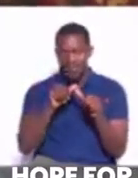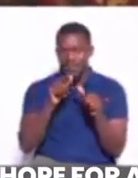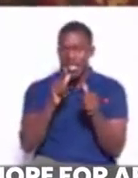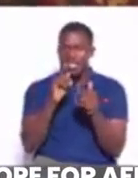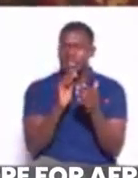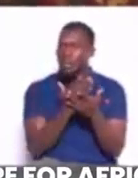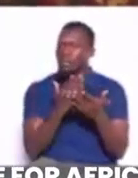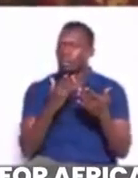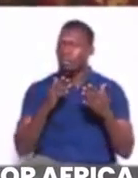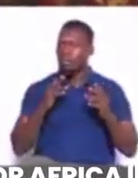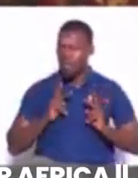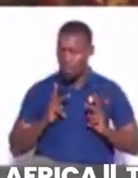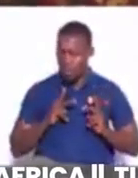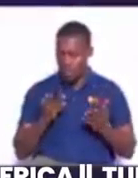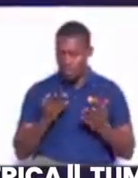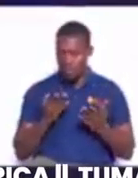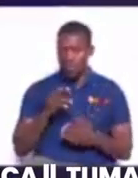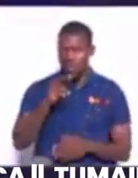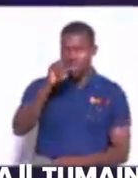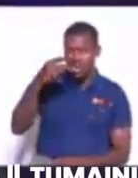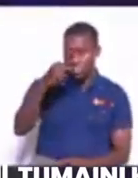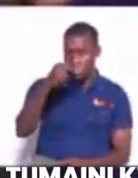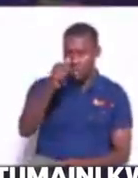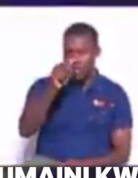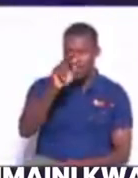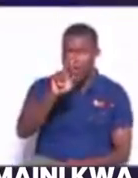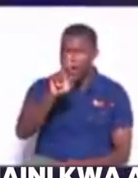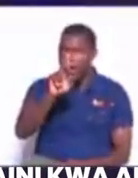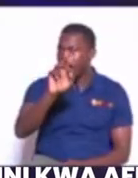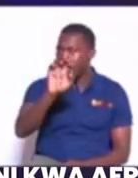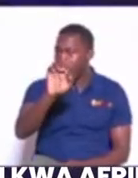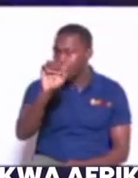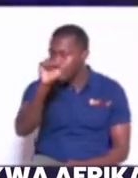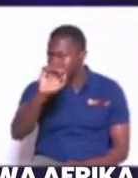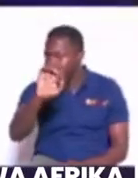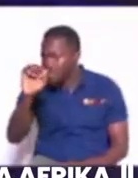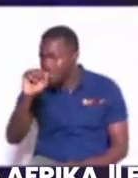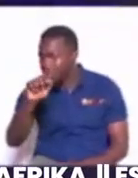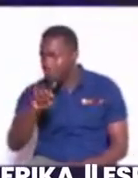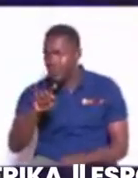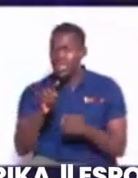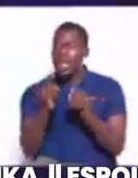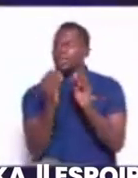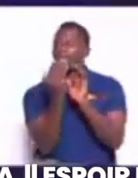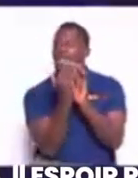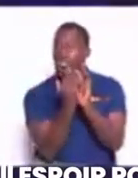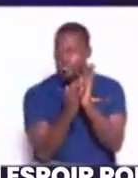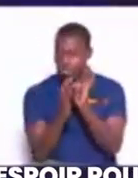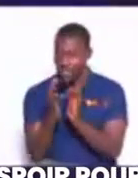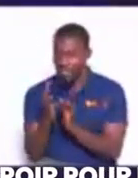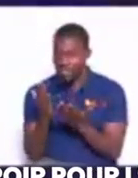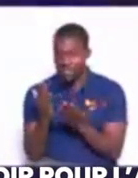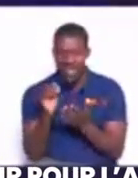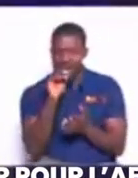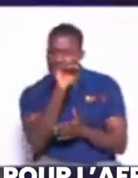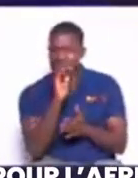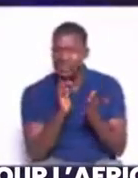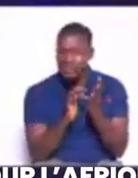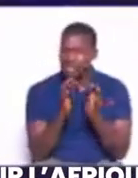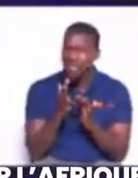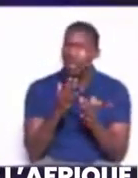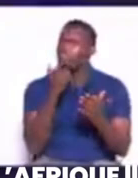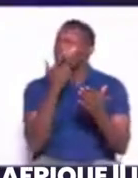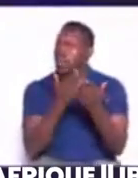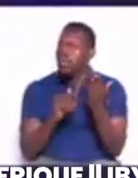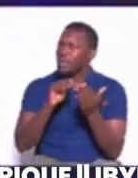Jesus. And when they came to Jesus, they said, "What's the greatest commandment in the law?" And they said, "Teacher, what's the great